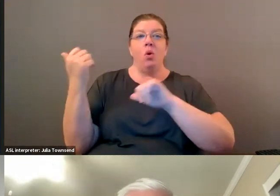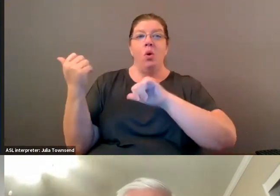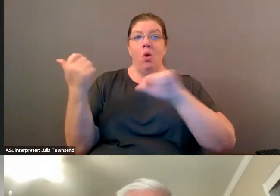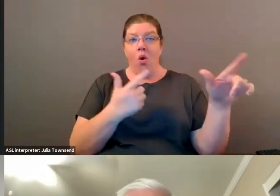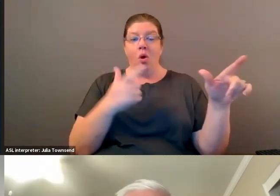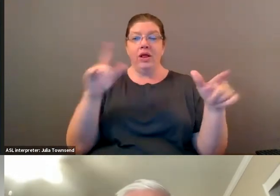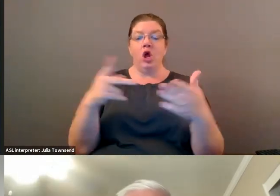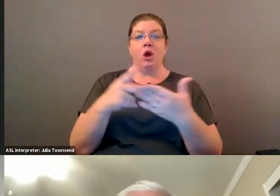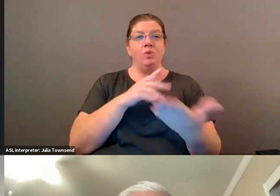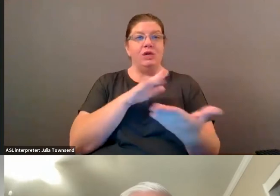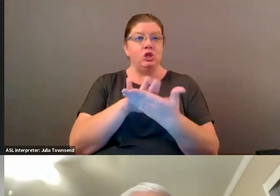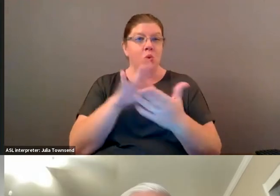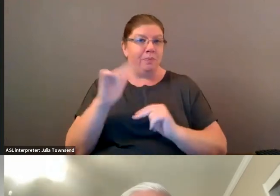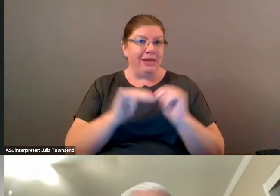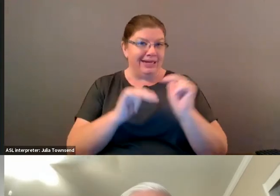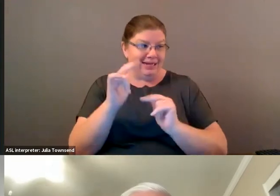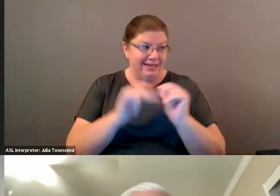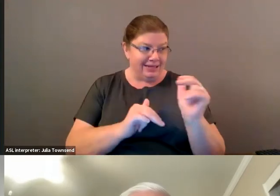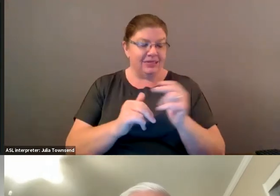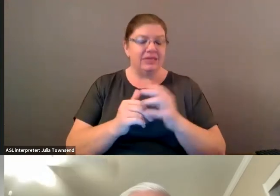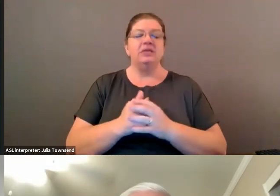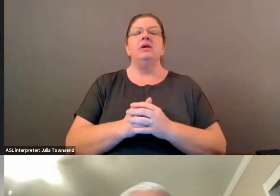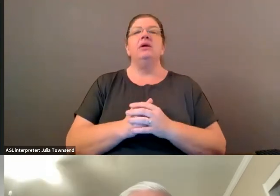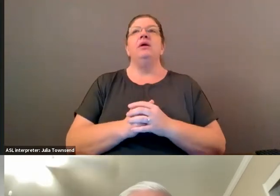on all of their preschool buildings.